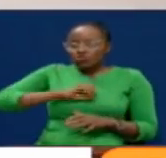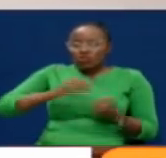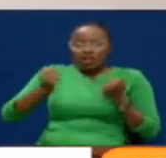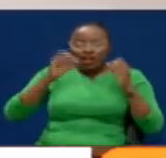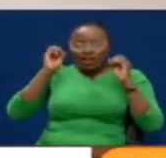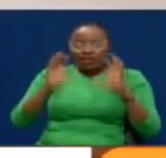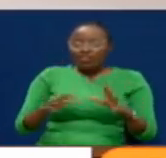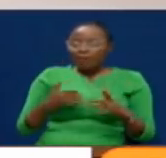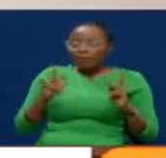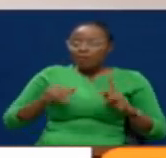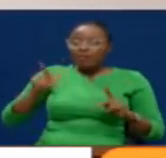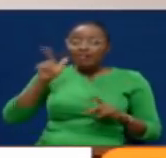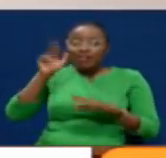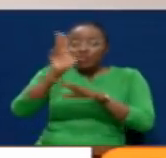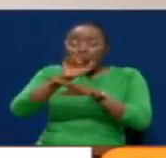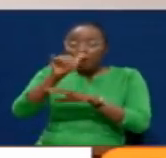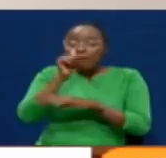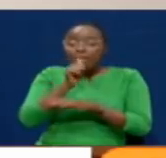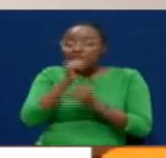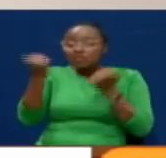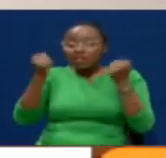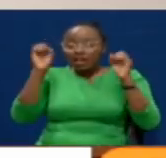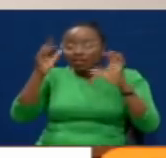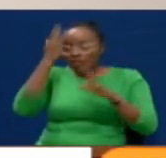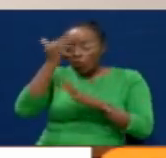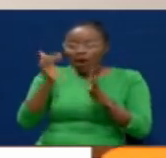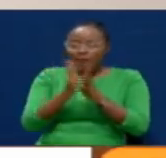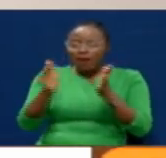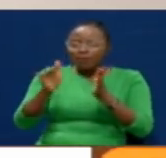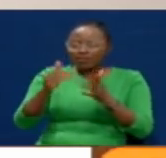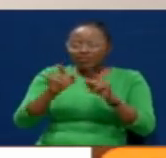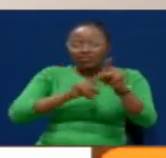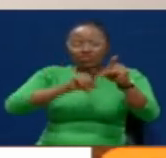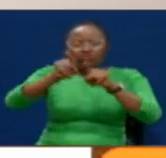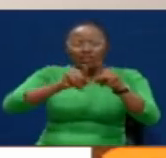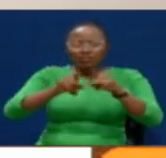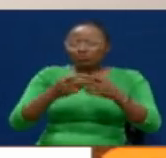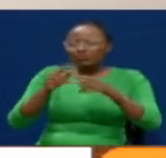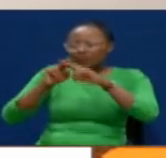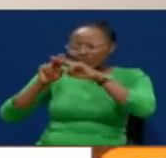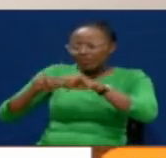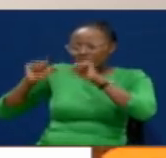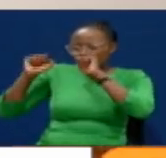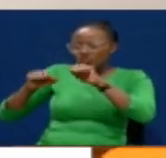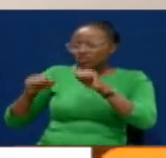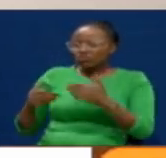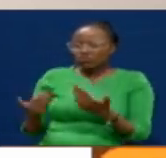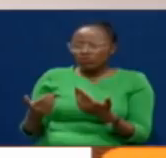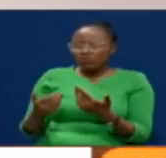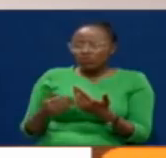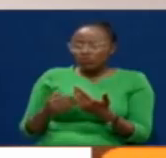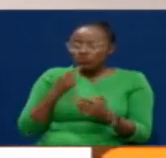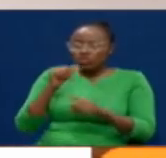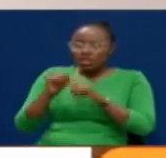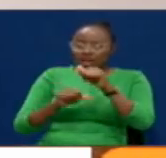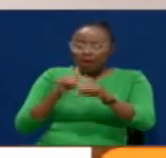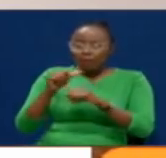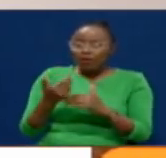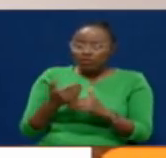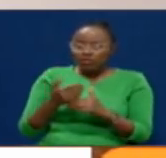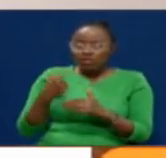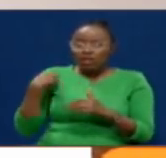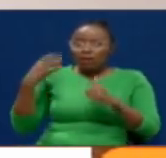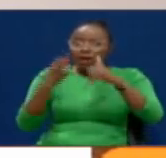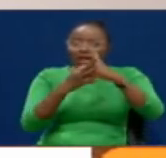guys in London who have never used their own private cars. Yes. Because public transport is reliable. It's efficient. Those days you're talking about, your new number